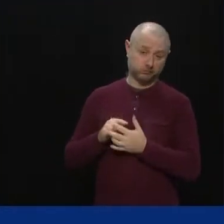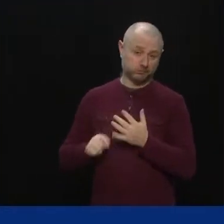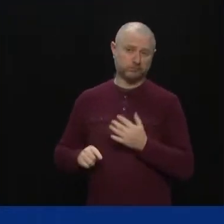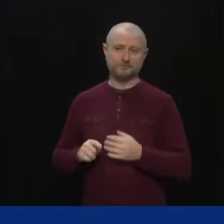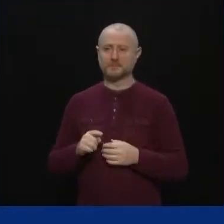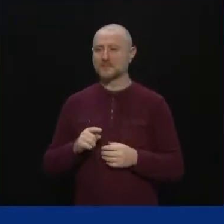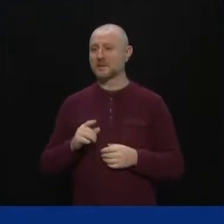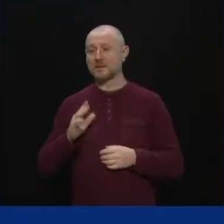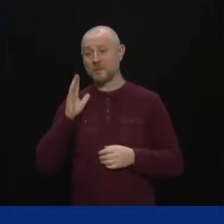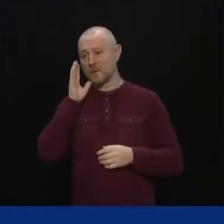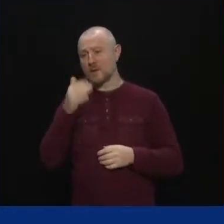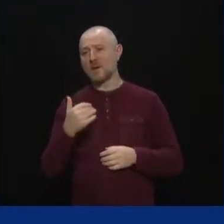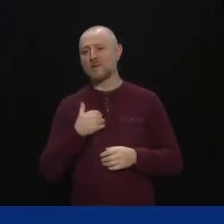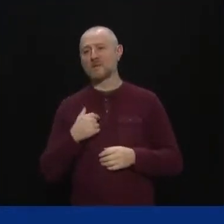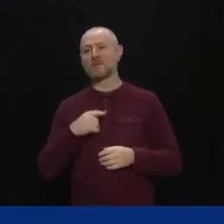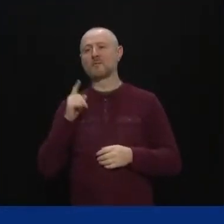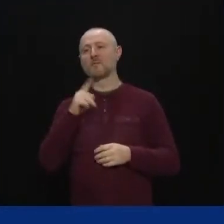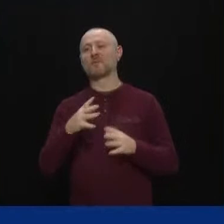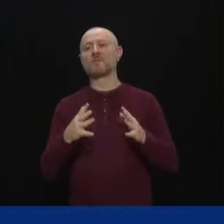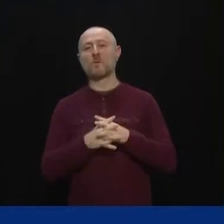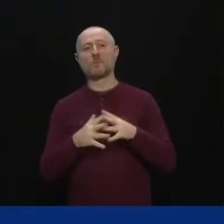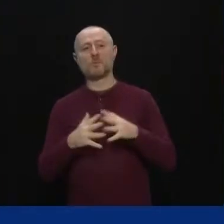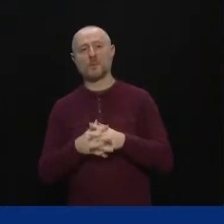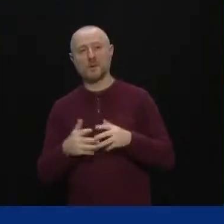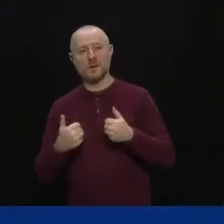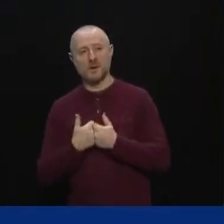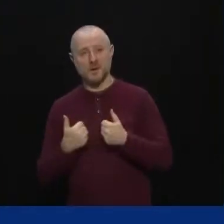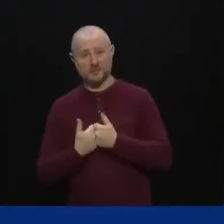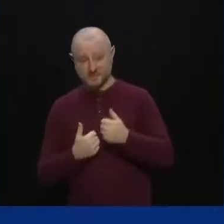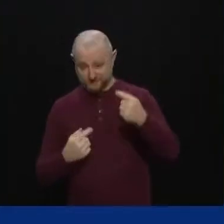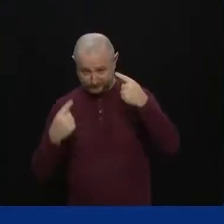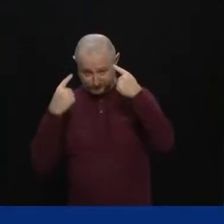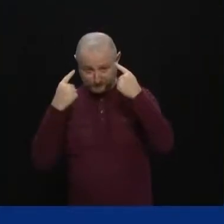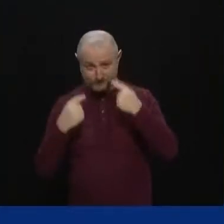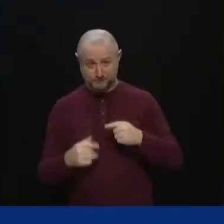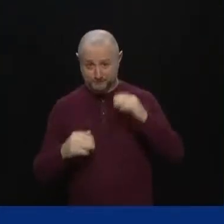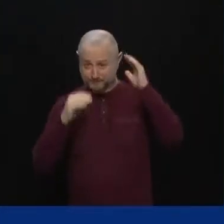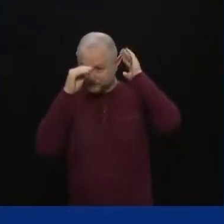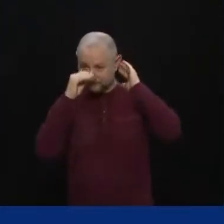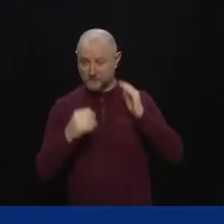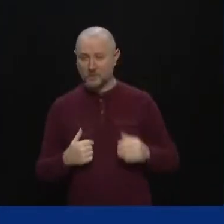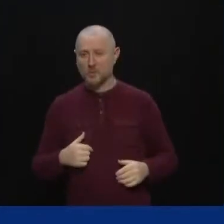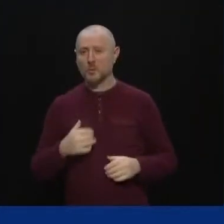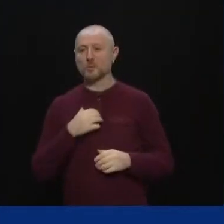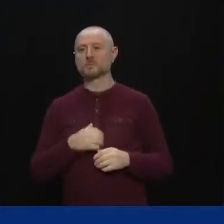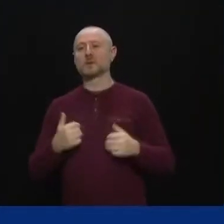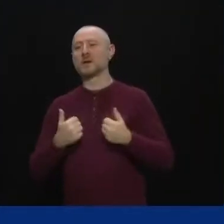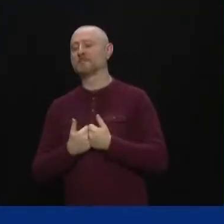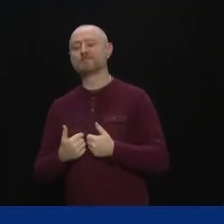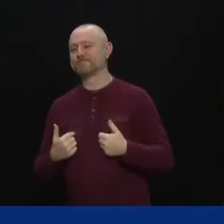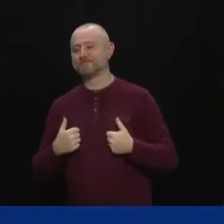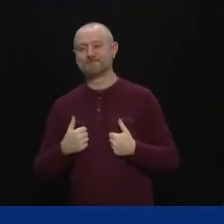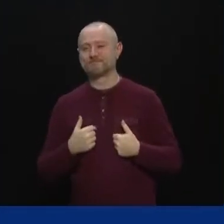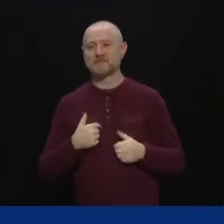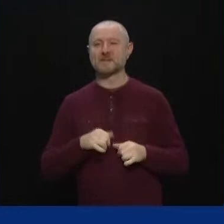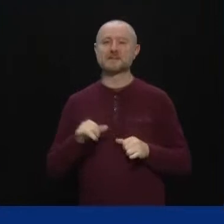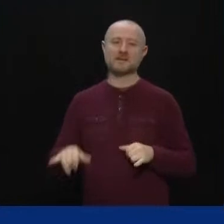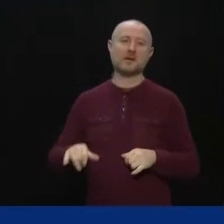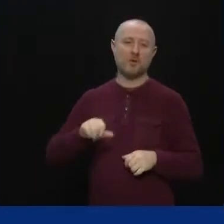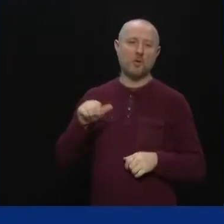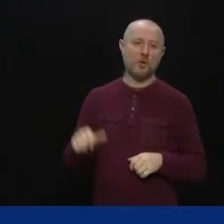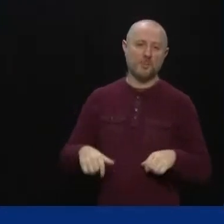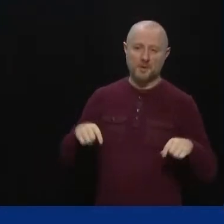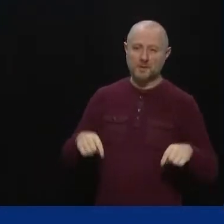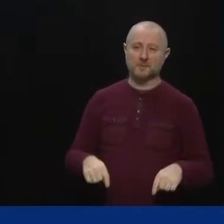No. I have to tell you, as much as I'd love to be at the game, I'll be here with the TV on one